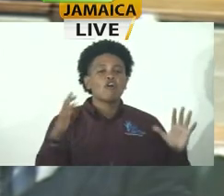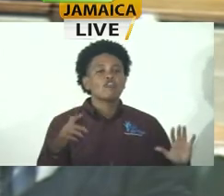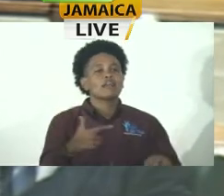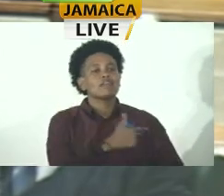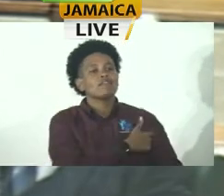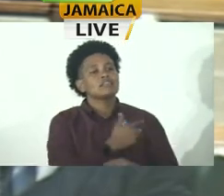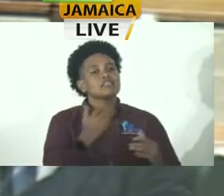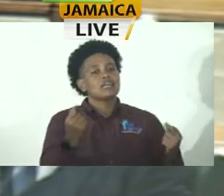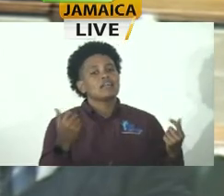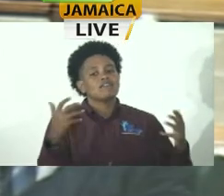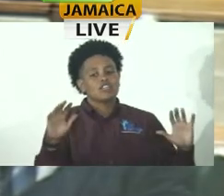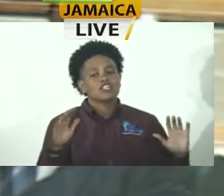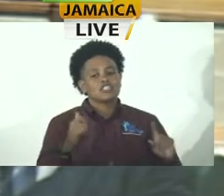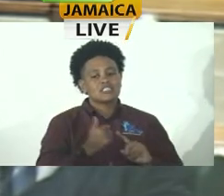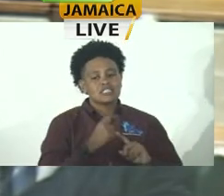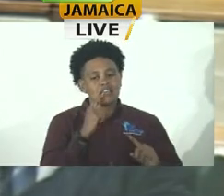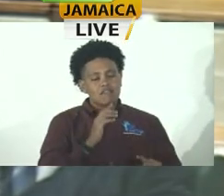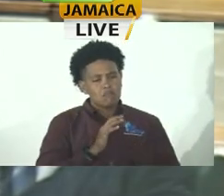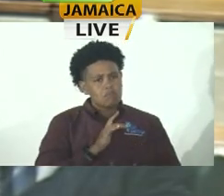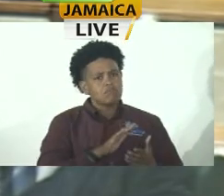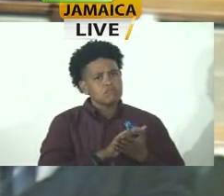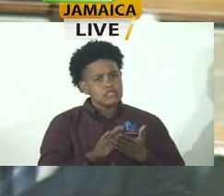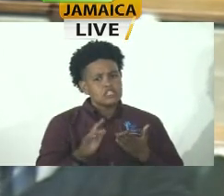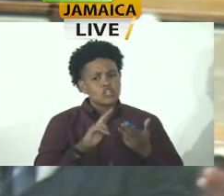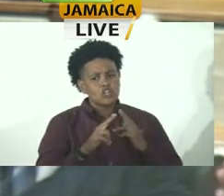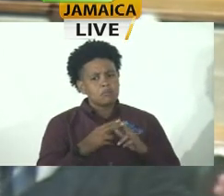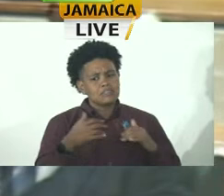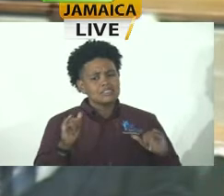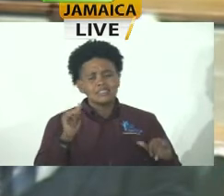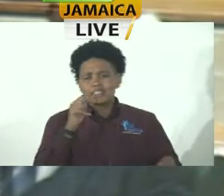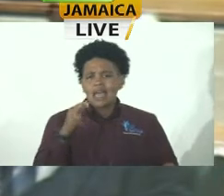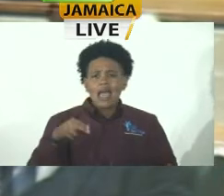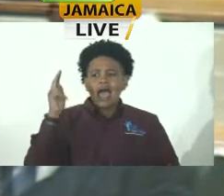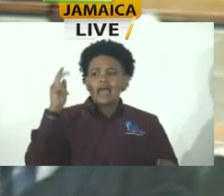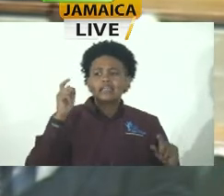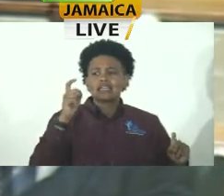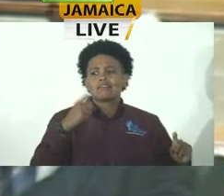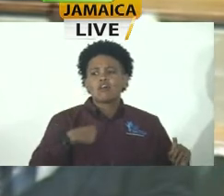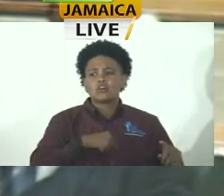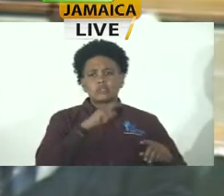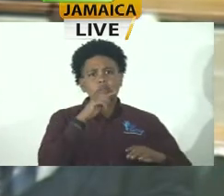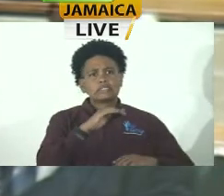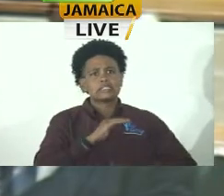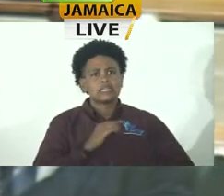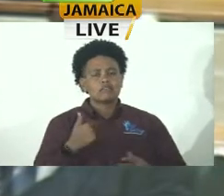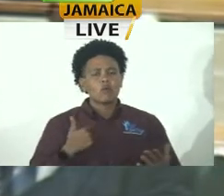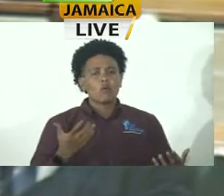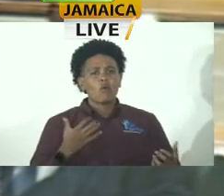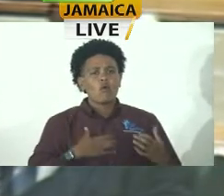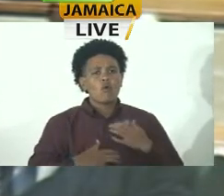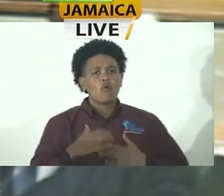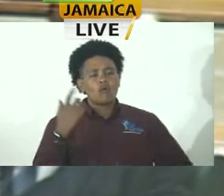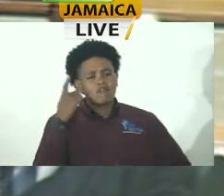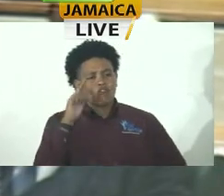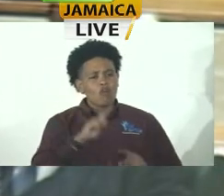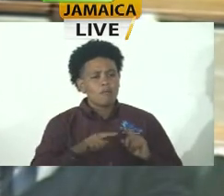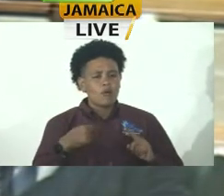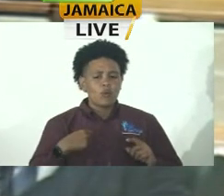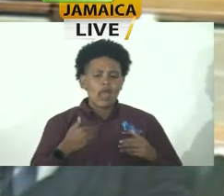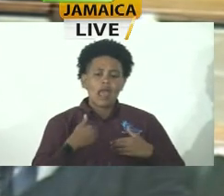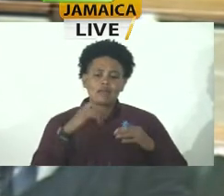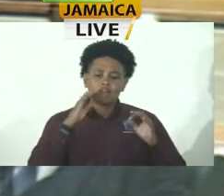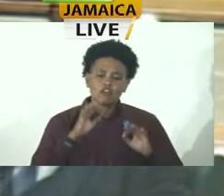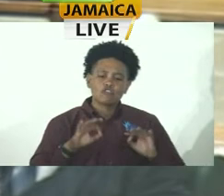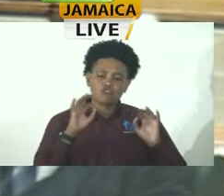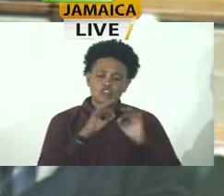vaccinated it's a fairly decent number still not high enough to give us the satisfaction we would need but we do have a critical